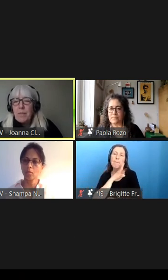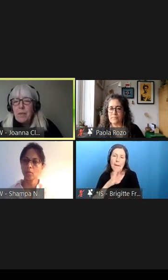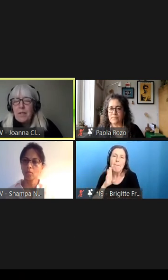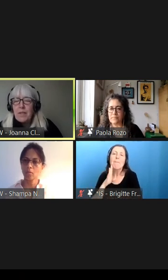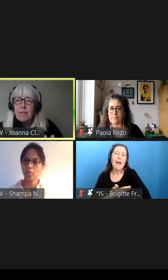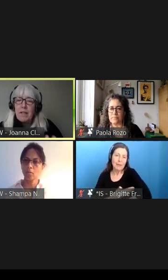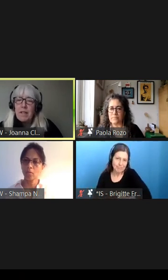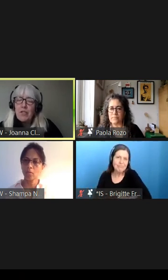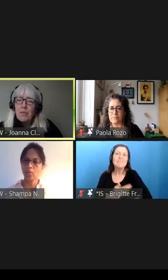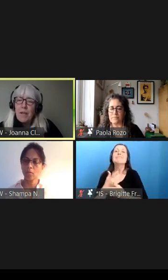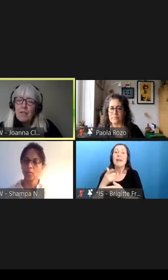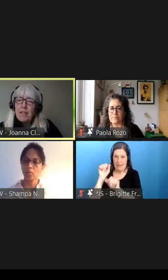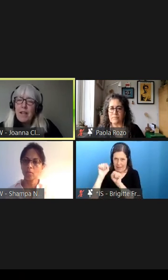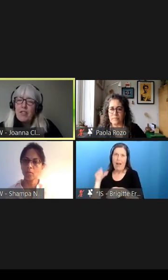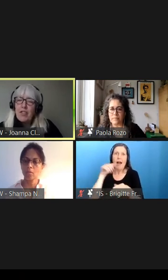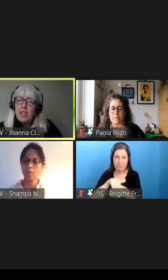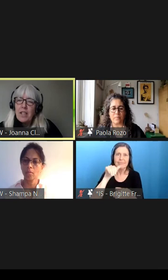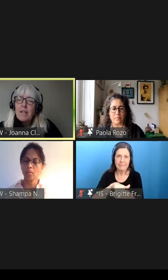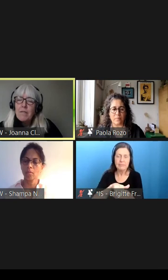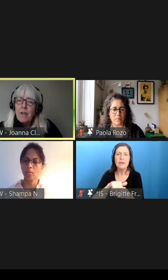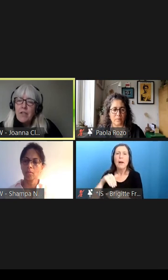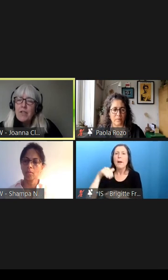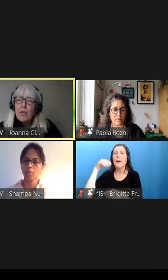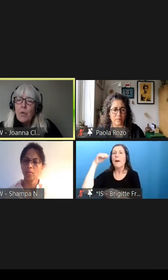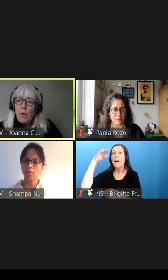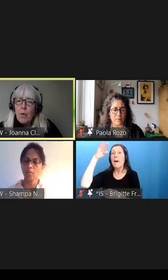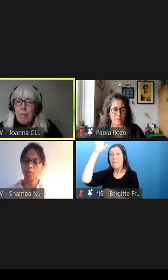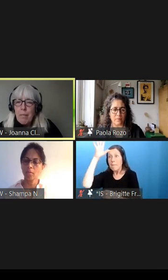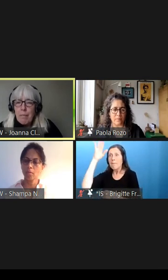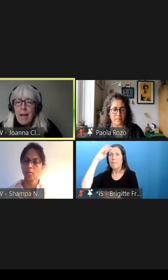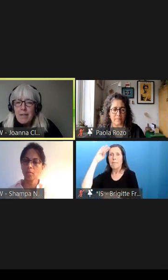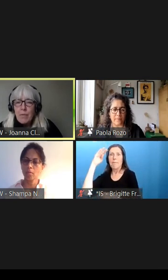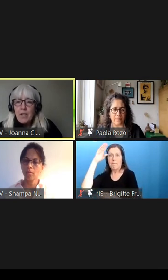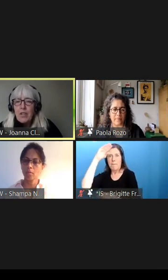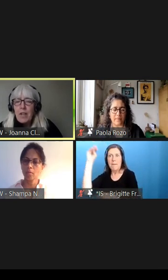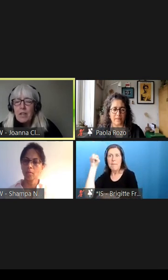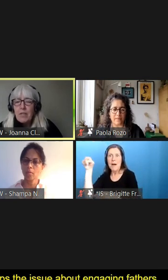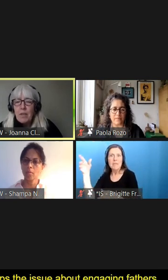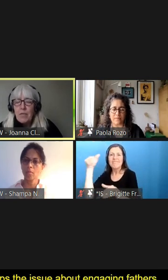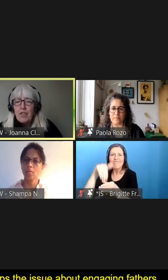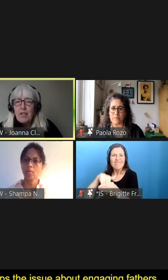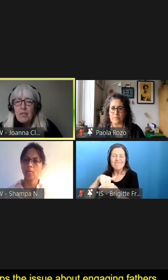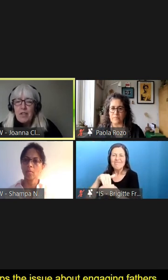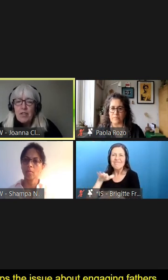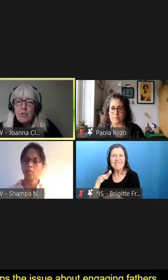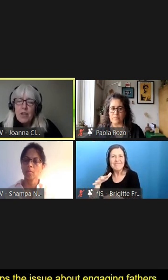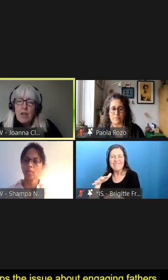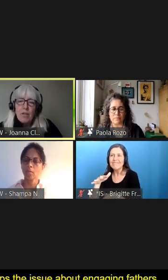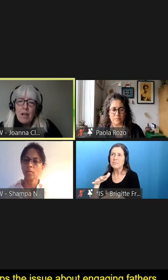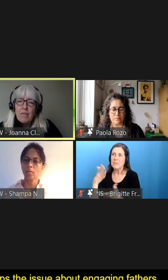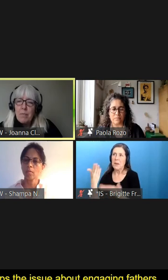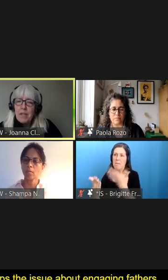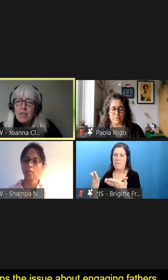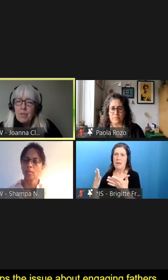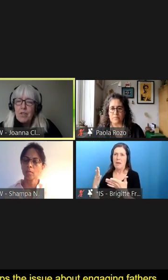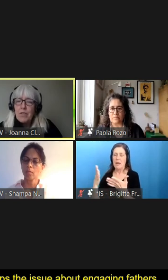address perhaps the issue about engaging fathers or men, which I know that some of the gender issues are